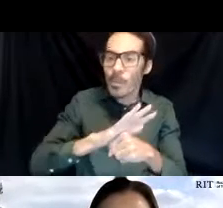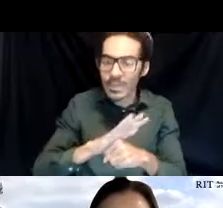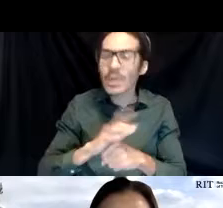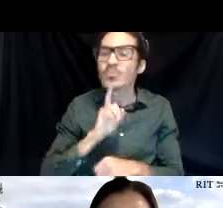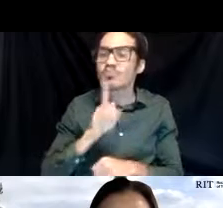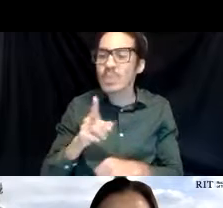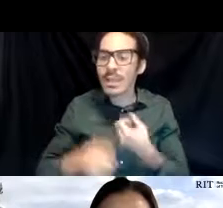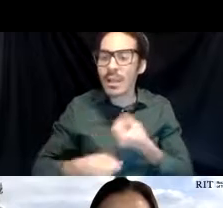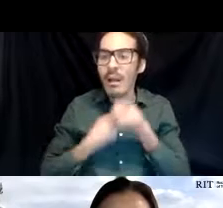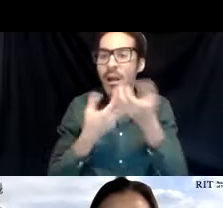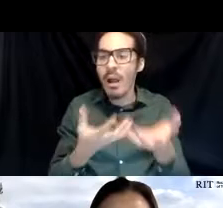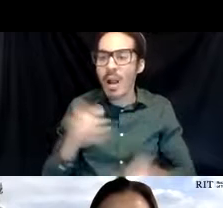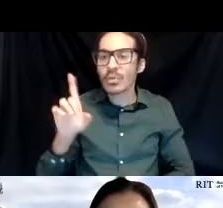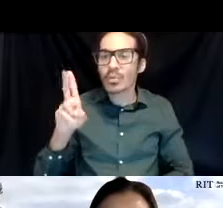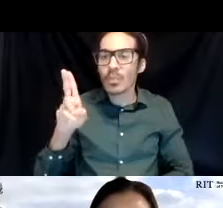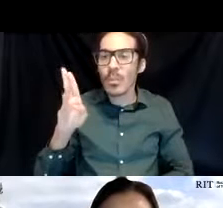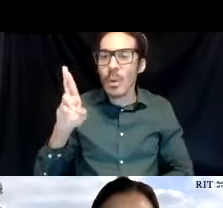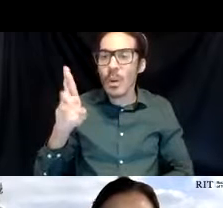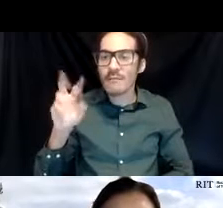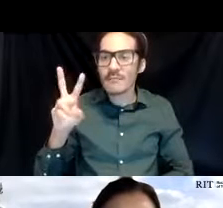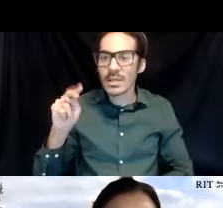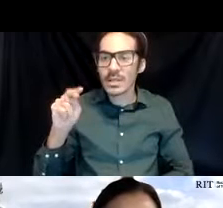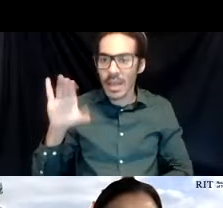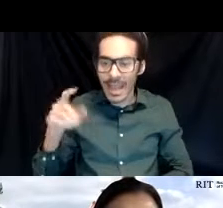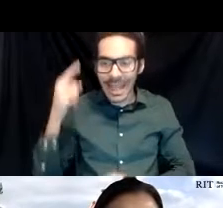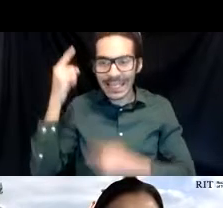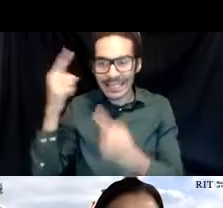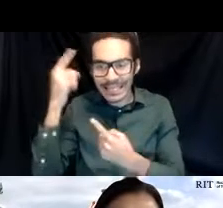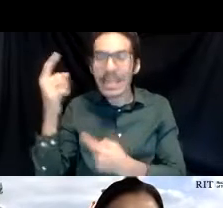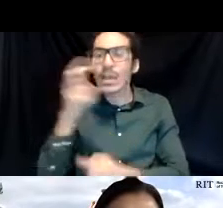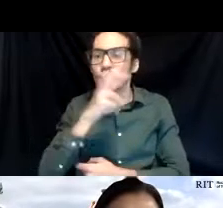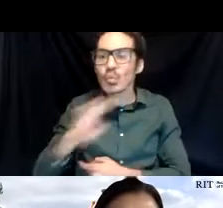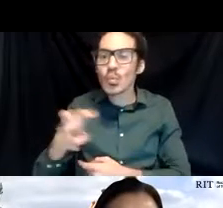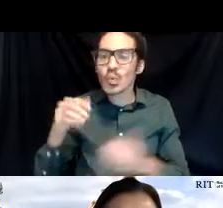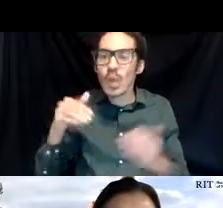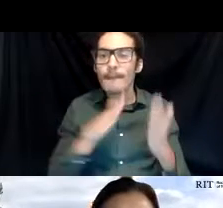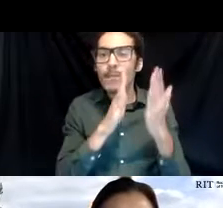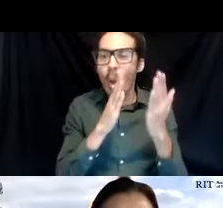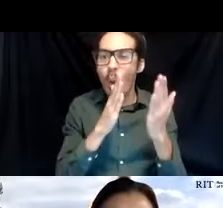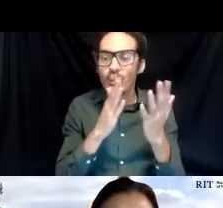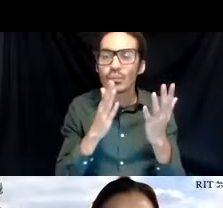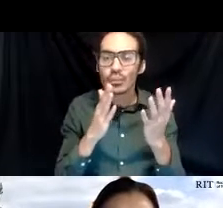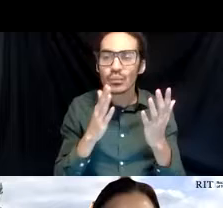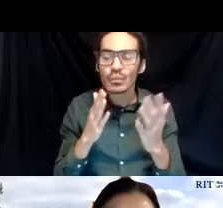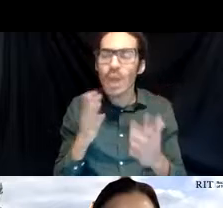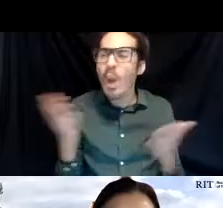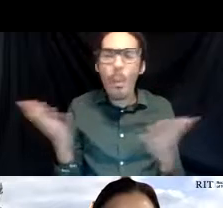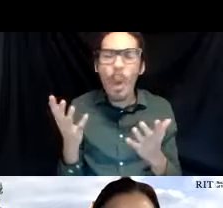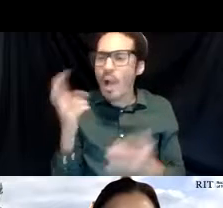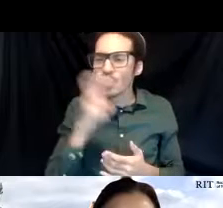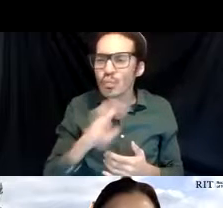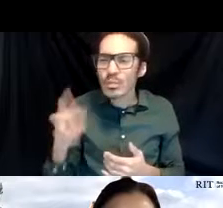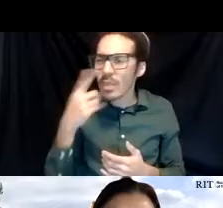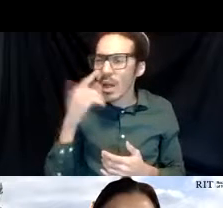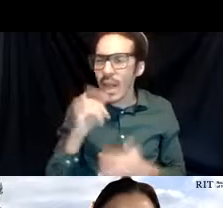causing Dubrovnik, I think, to rethink our whole tourism approach. You know, what is tourism going to really look like